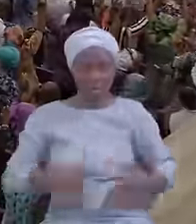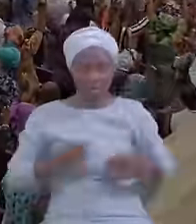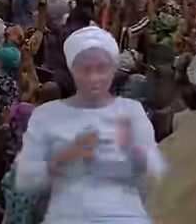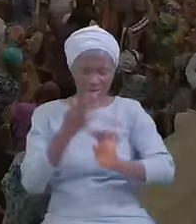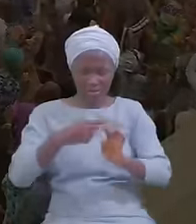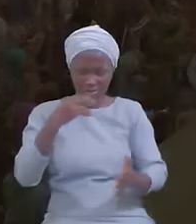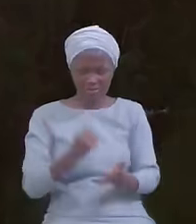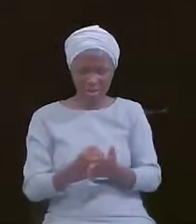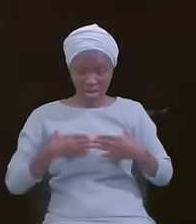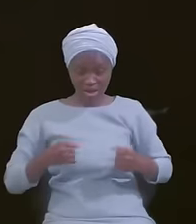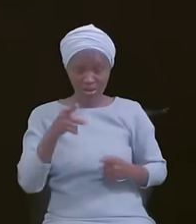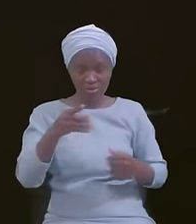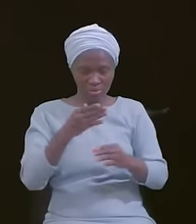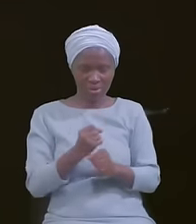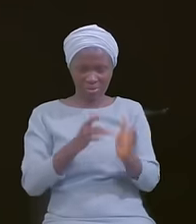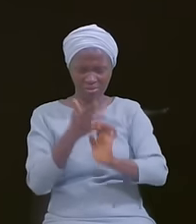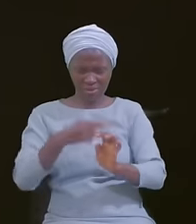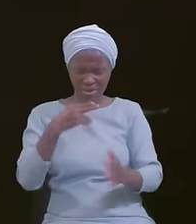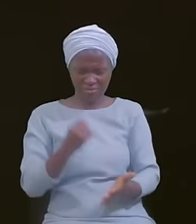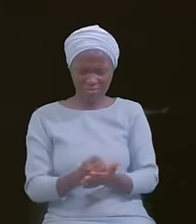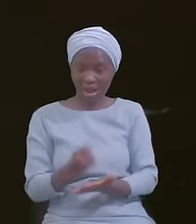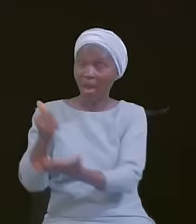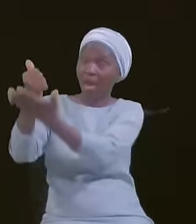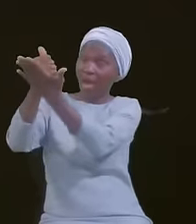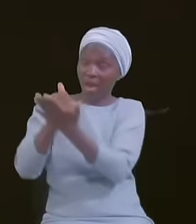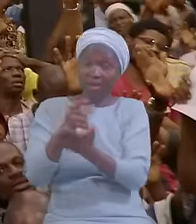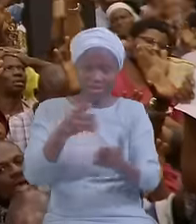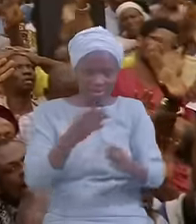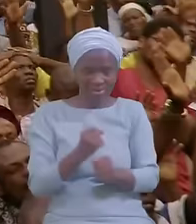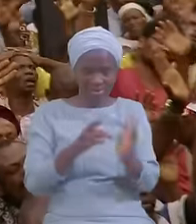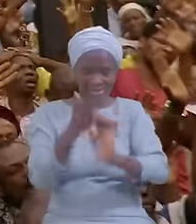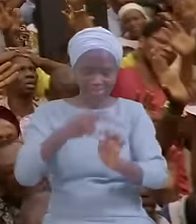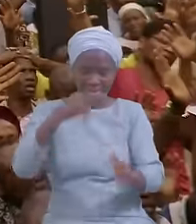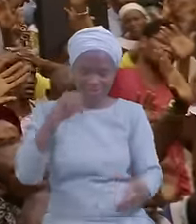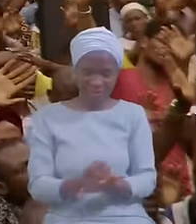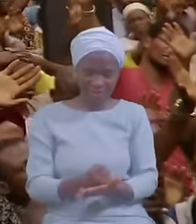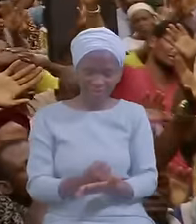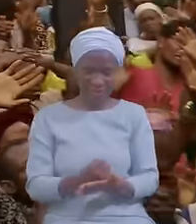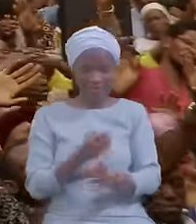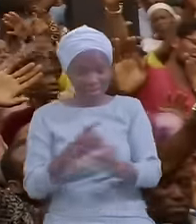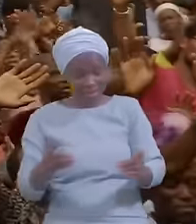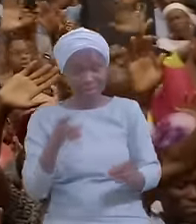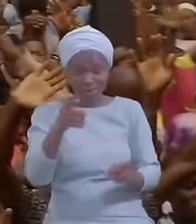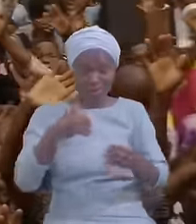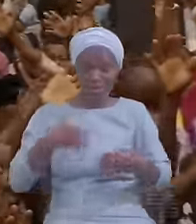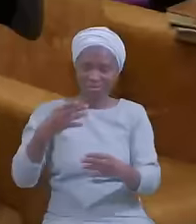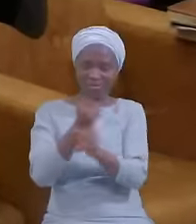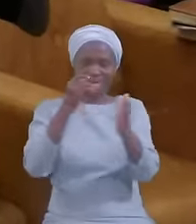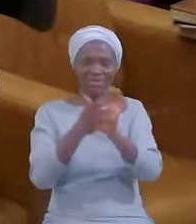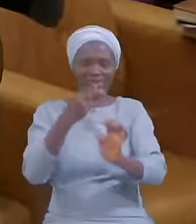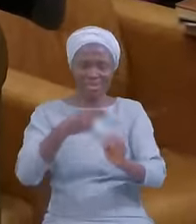Healing, you've got. Health, you've got. Deliverance, you have